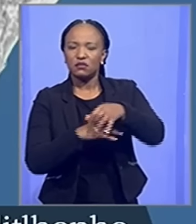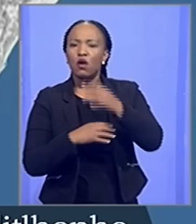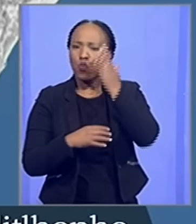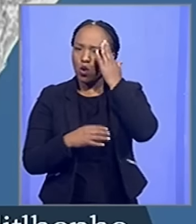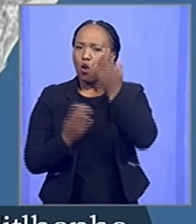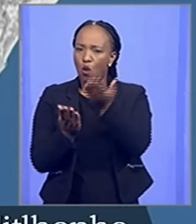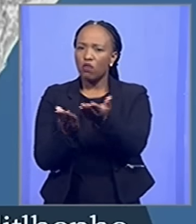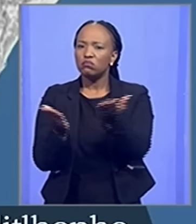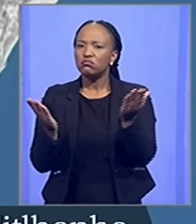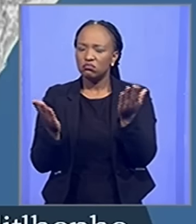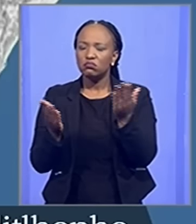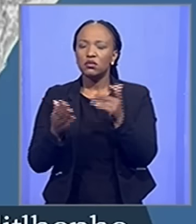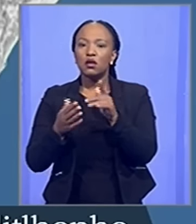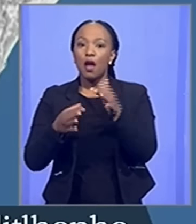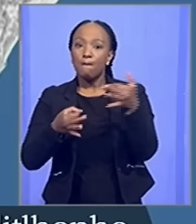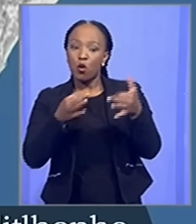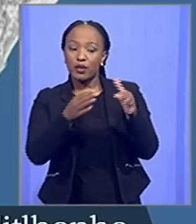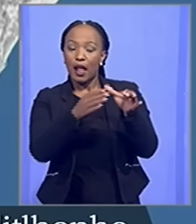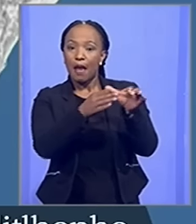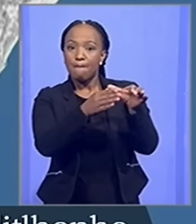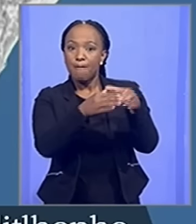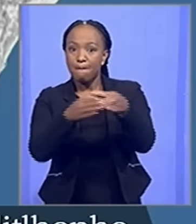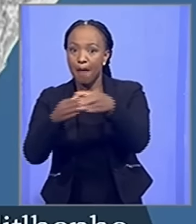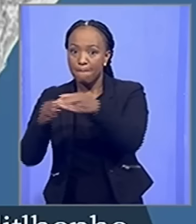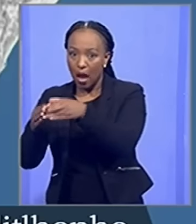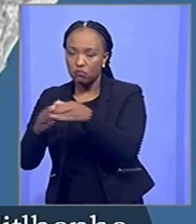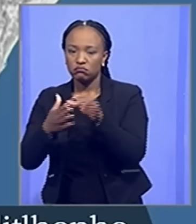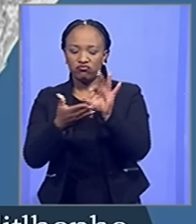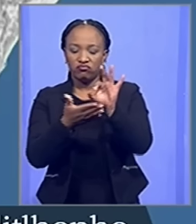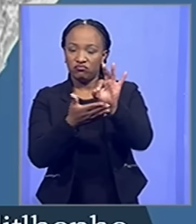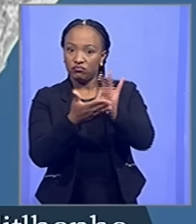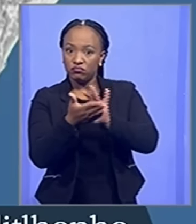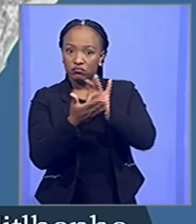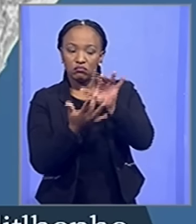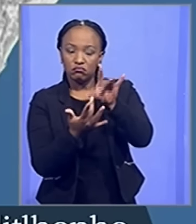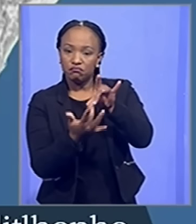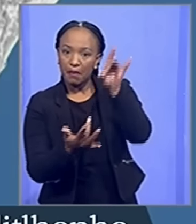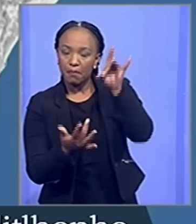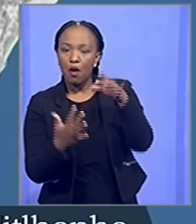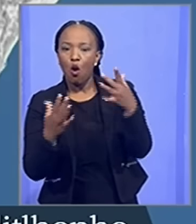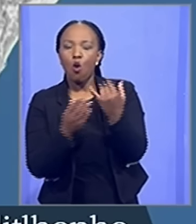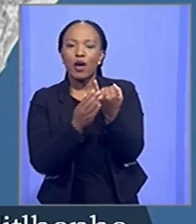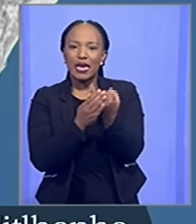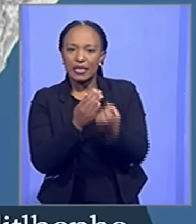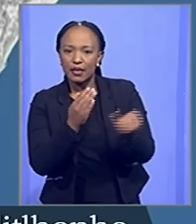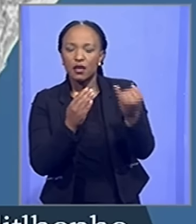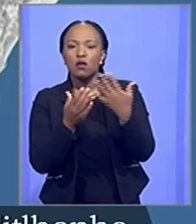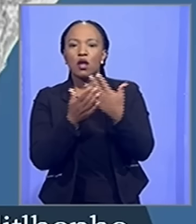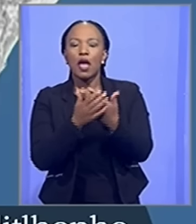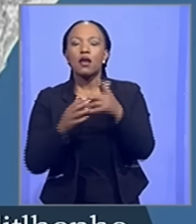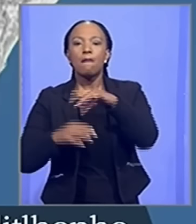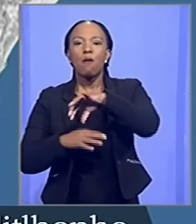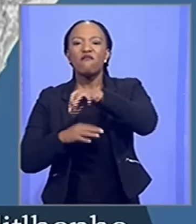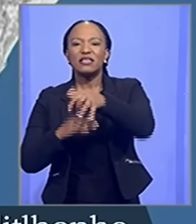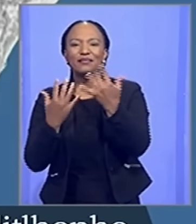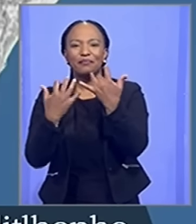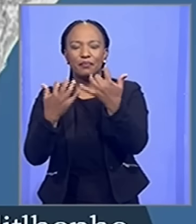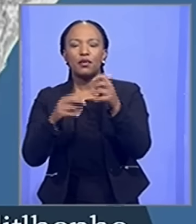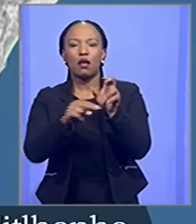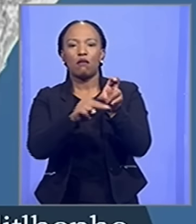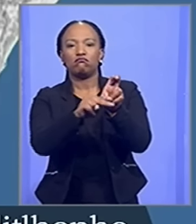tlhopha political party and for independent candidates kwa go tsa ditulo ko di provincial legislature tsa